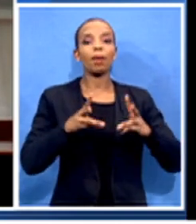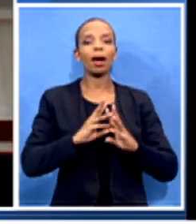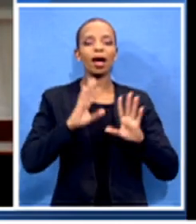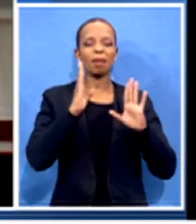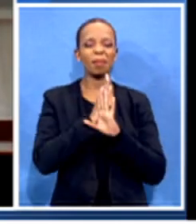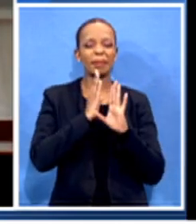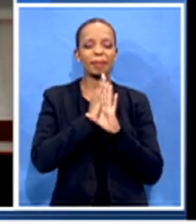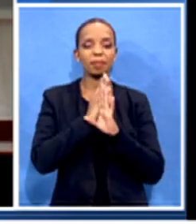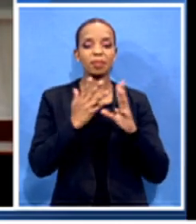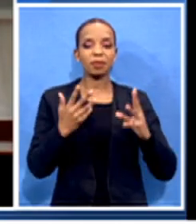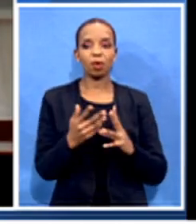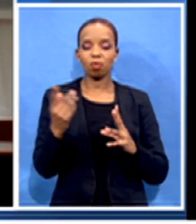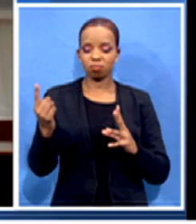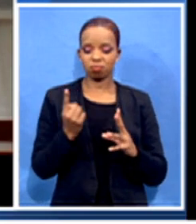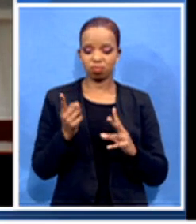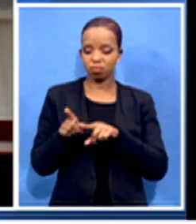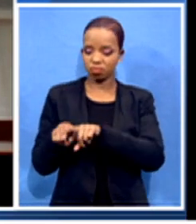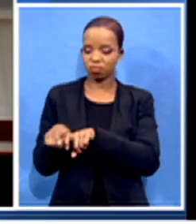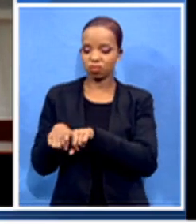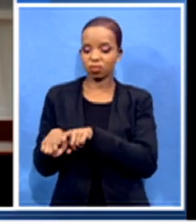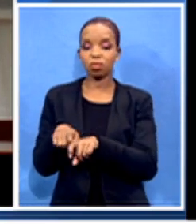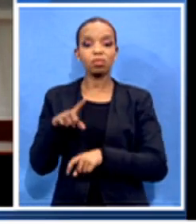to come and be tested to see if